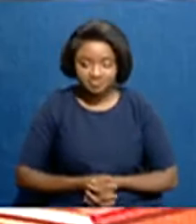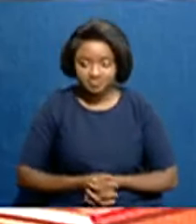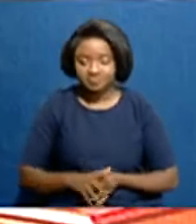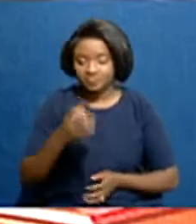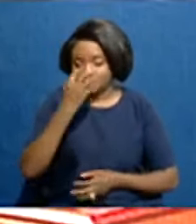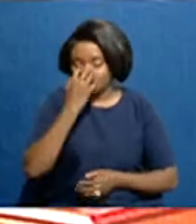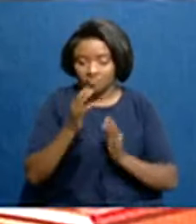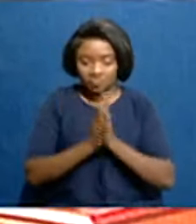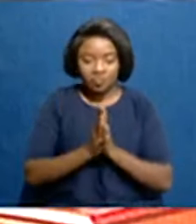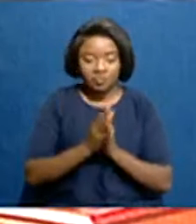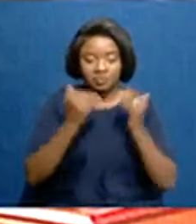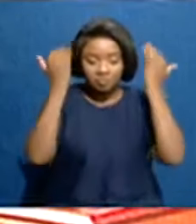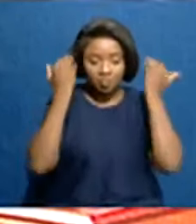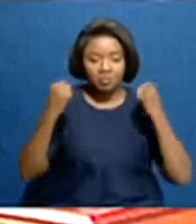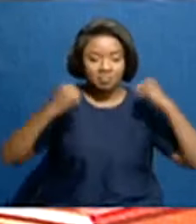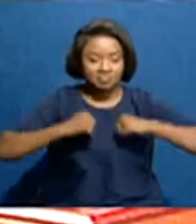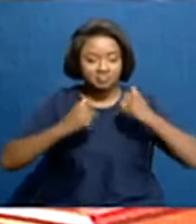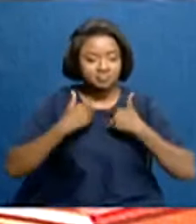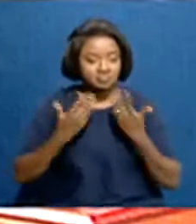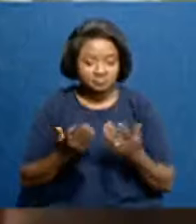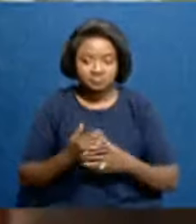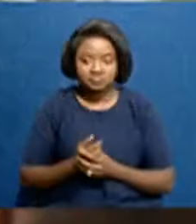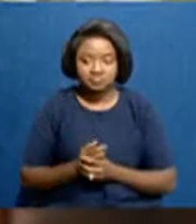William Ruto talked about. Take a listen.